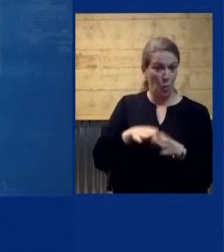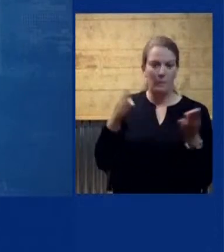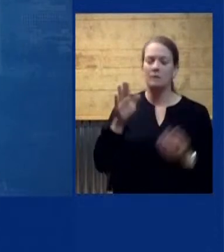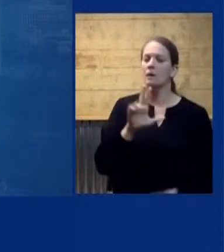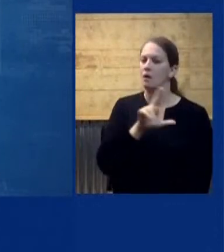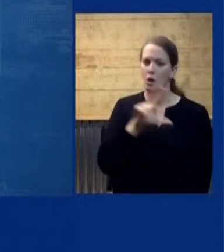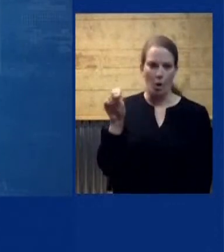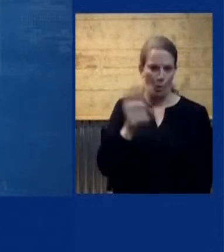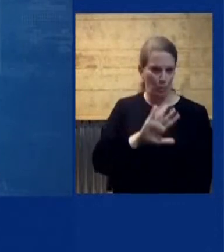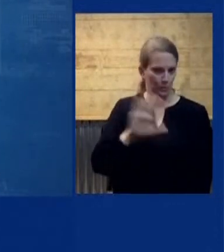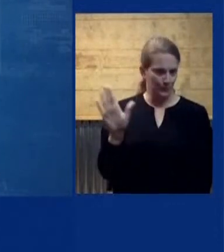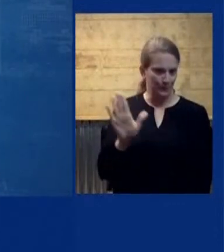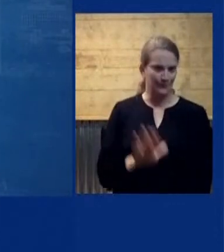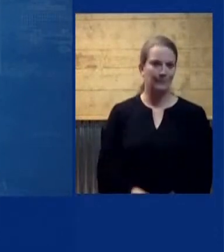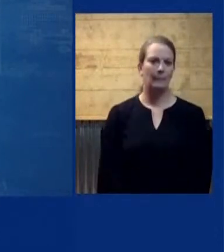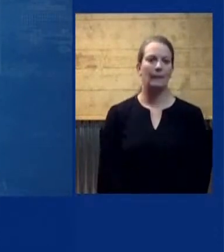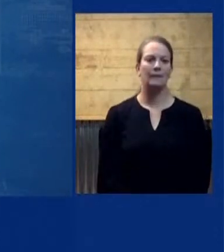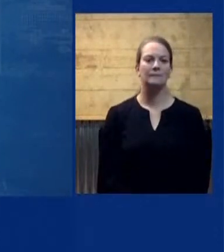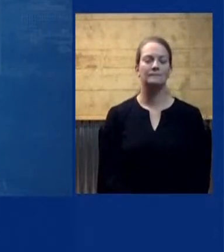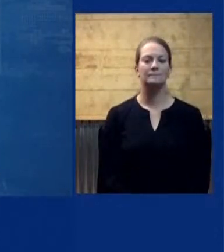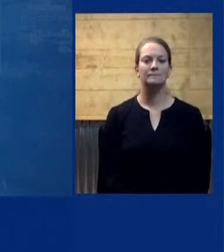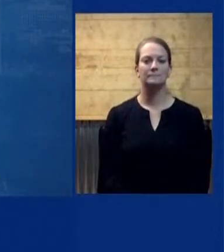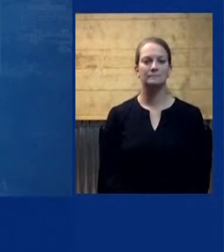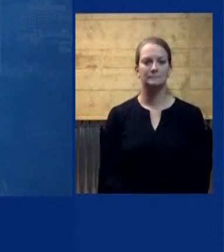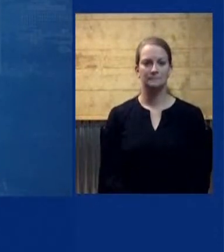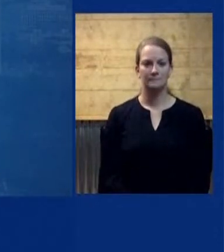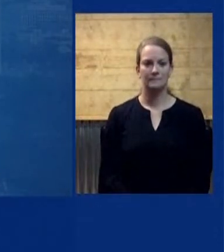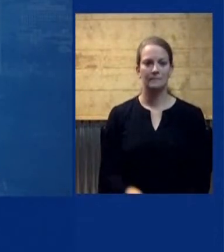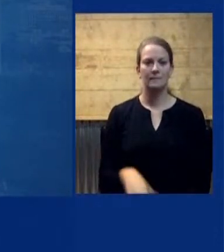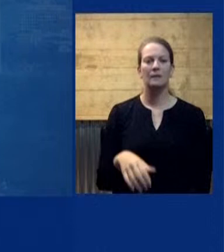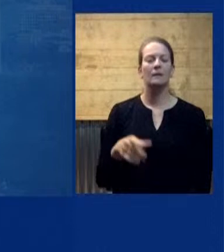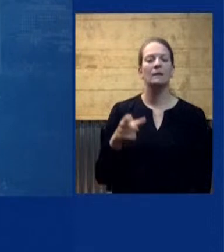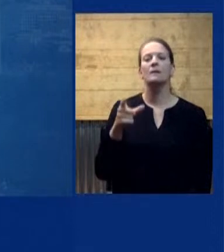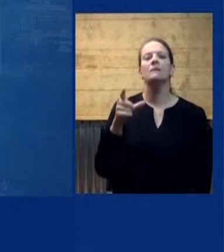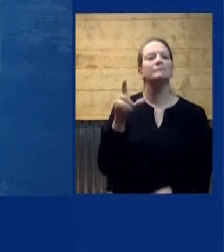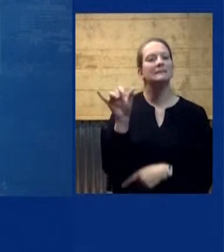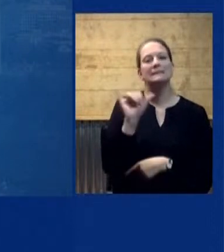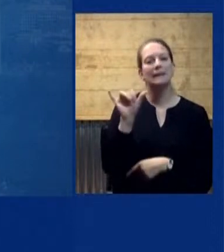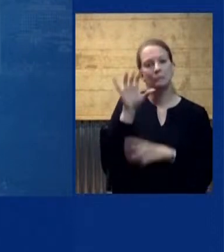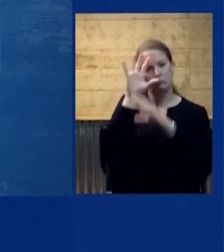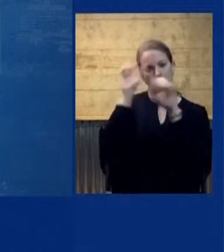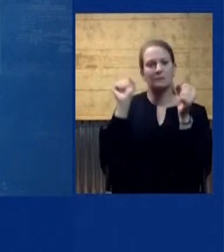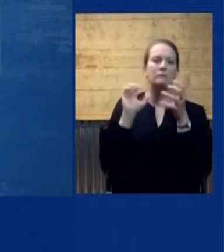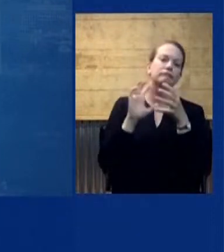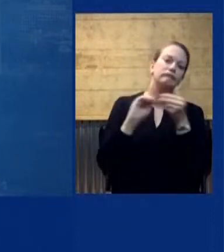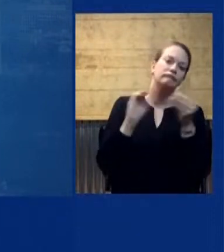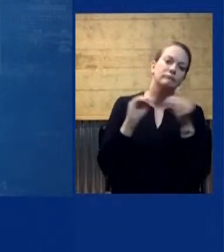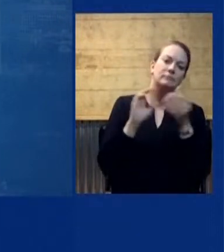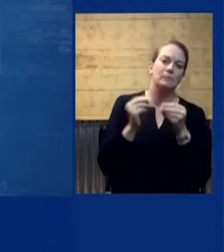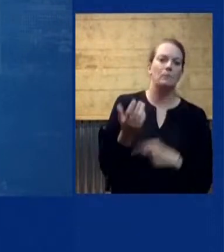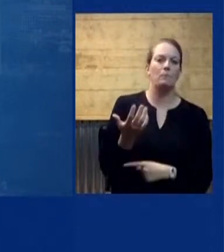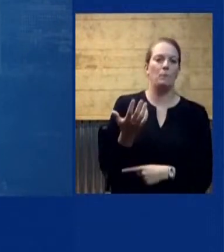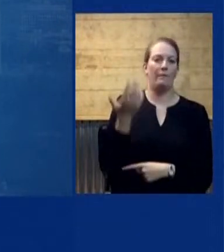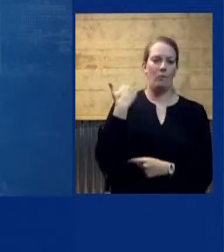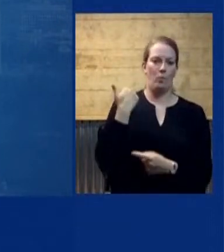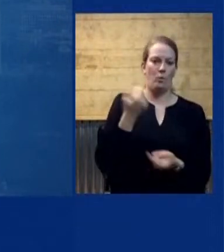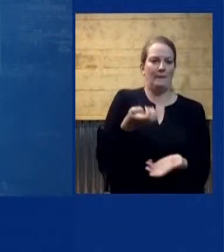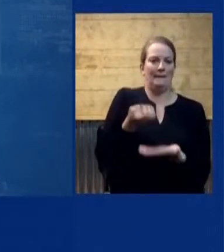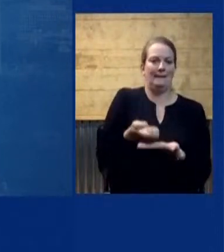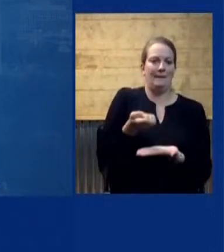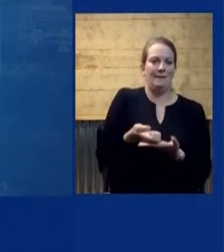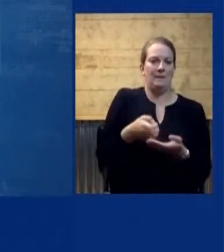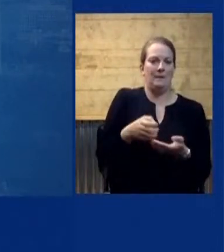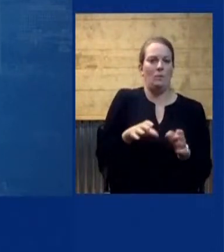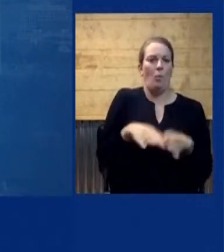is just a redux of what the president did on the economic reopening. If you remember, he didn't want to